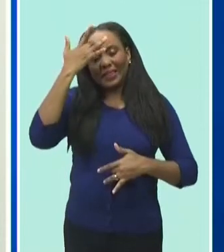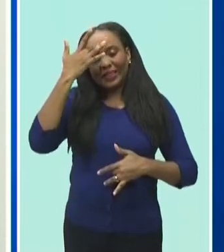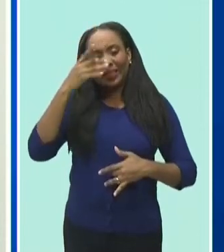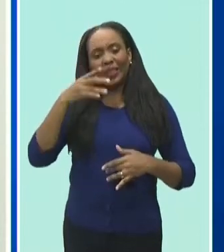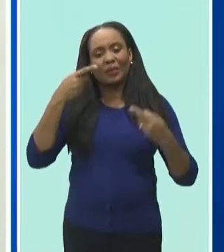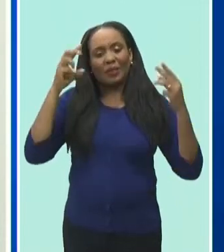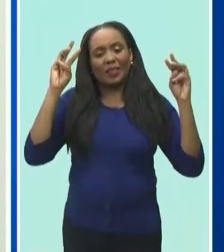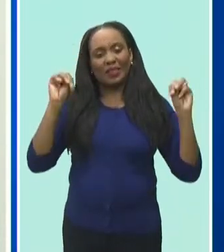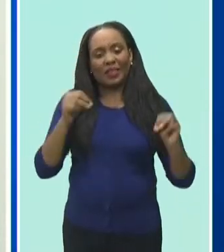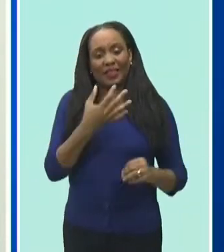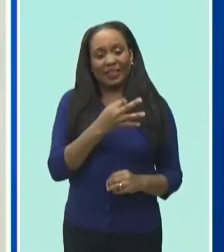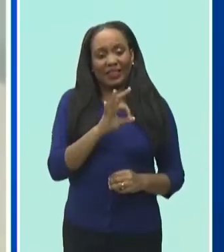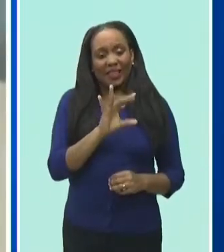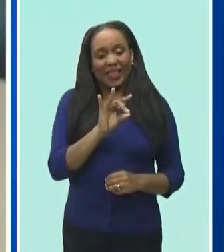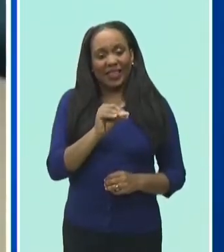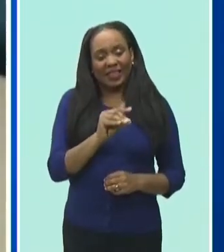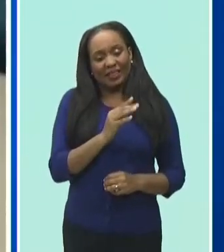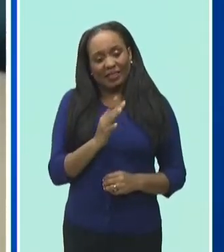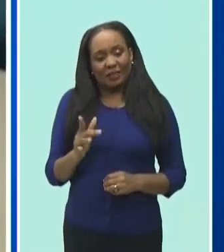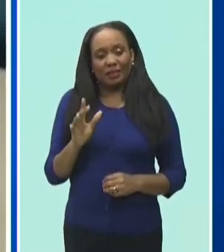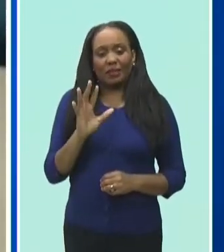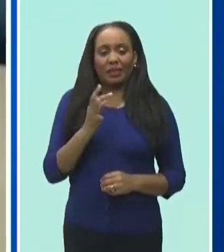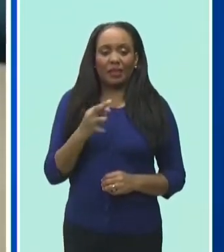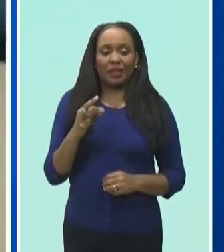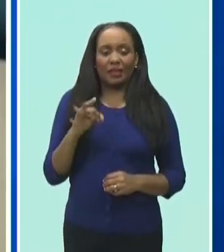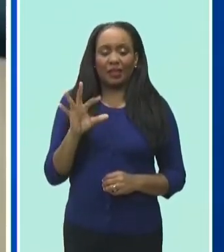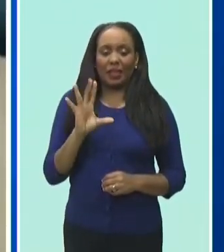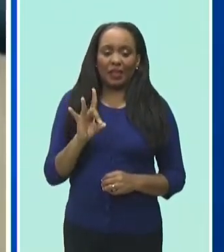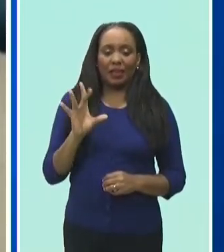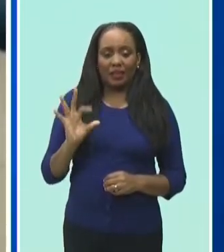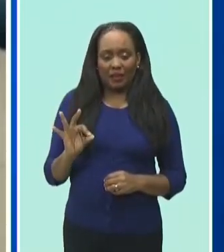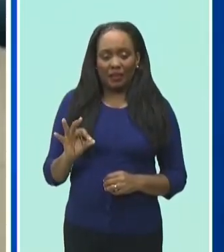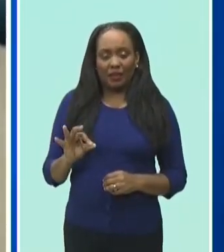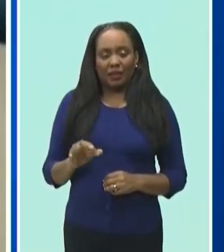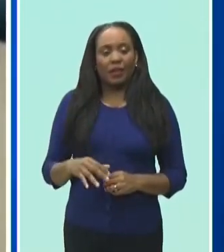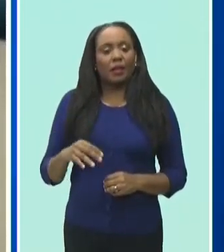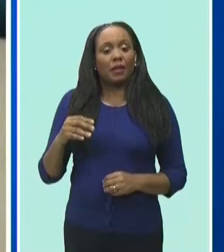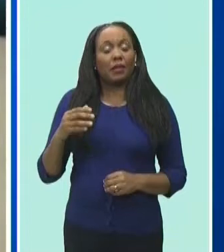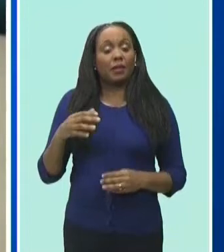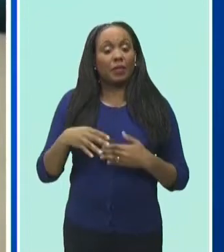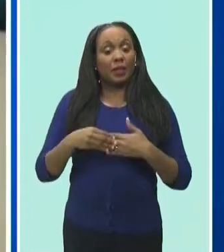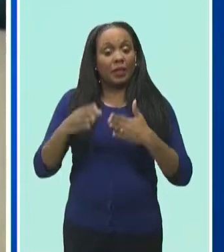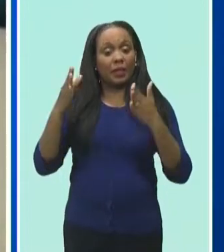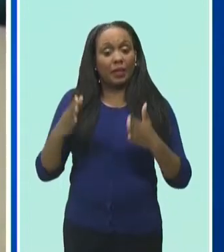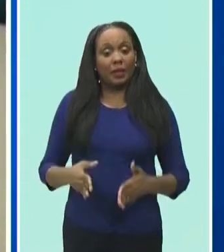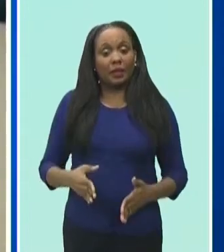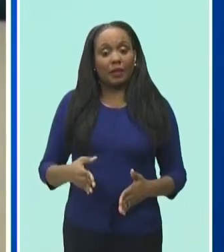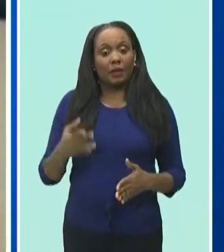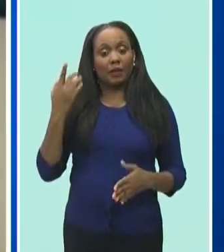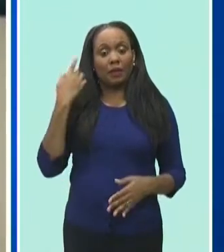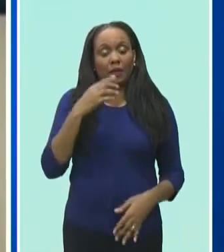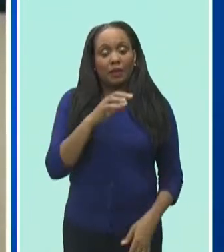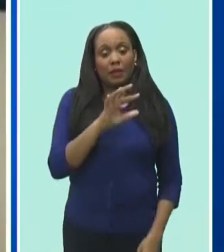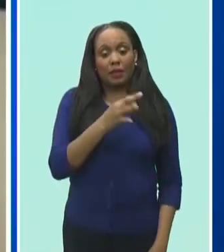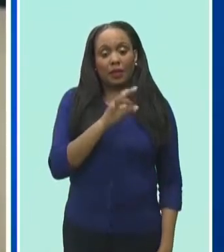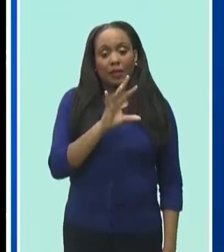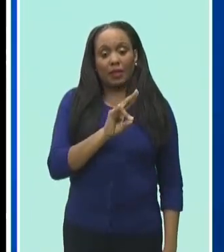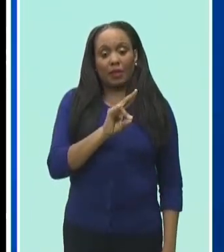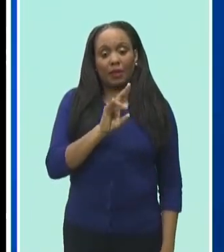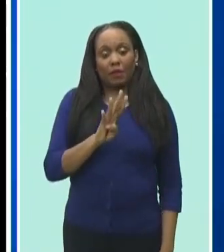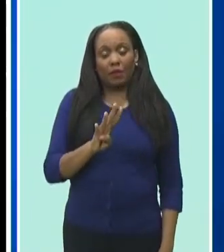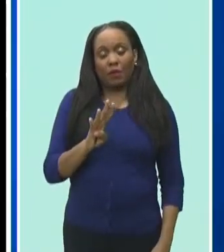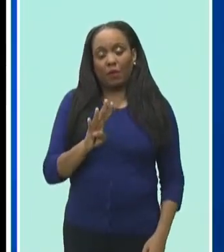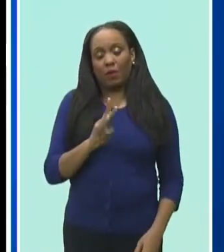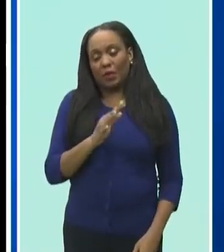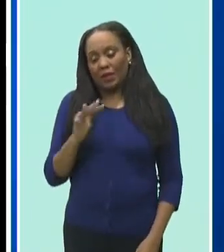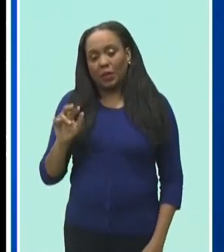1980 to 1989 and was the Jamaica Labour Party's leader from 1974 to 2005. And in his tribute